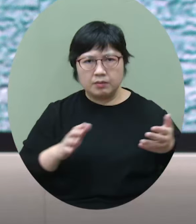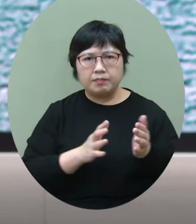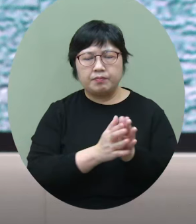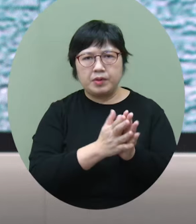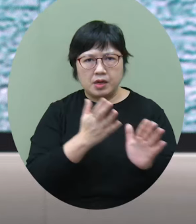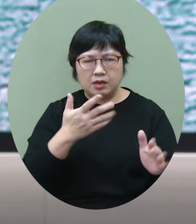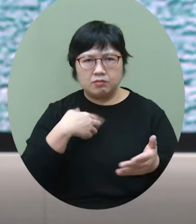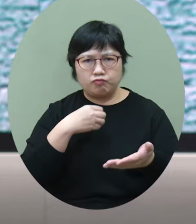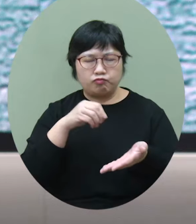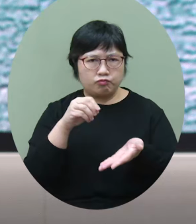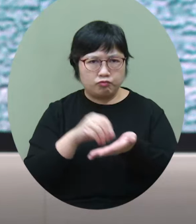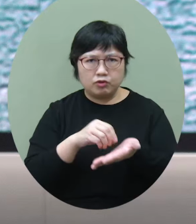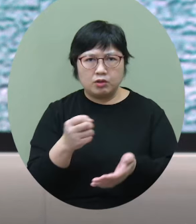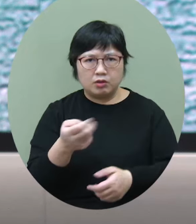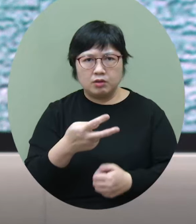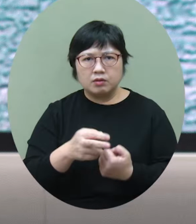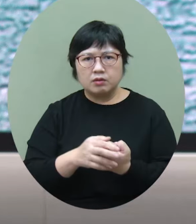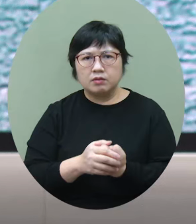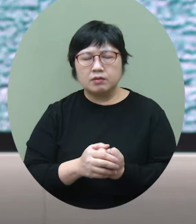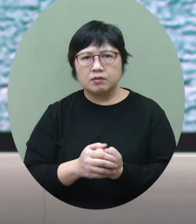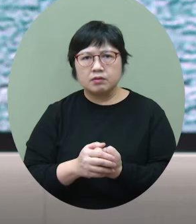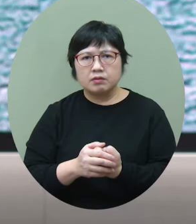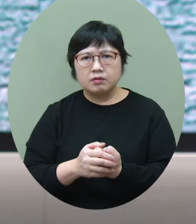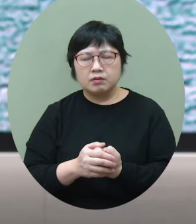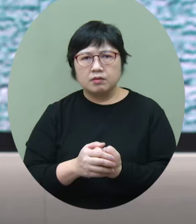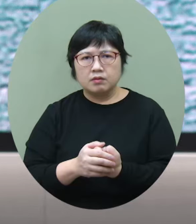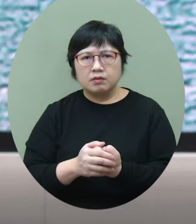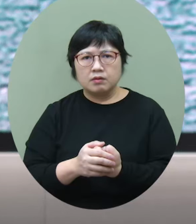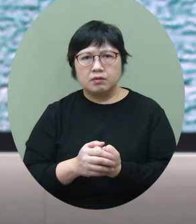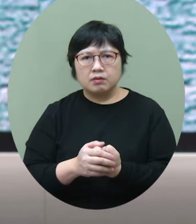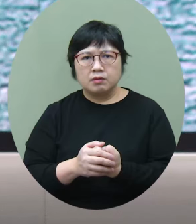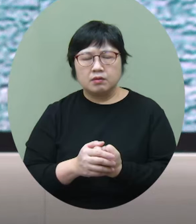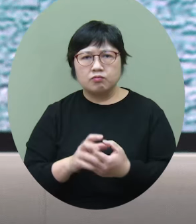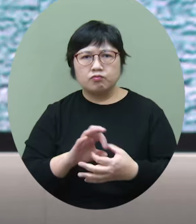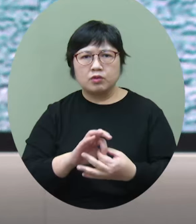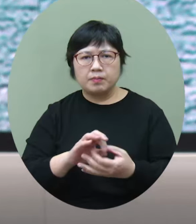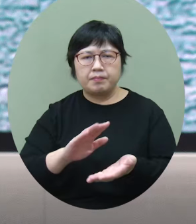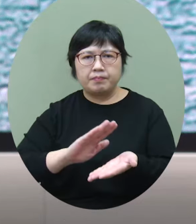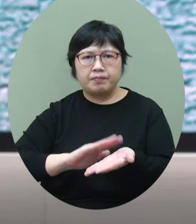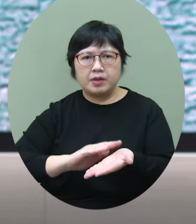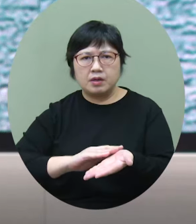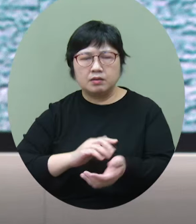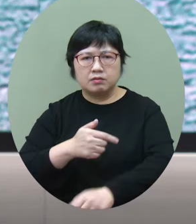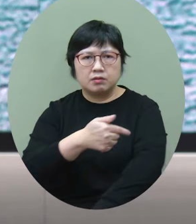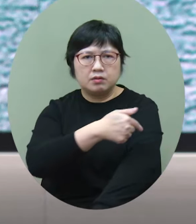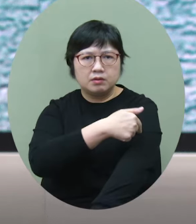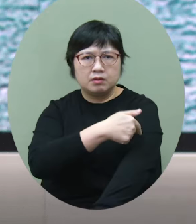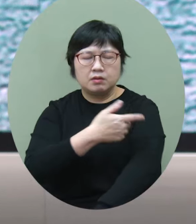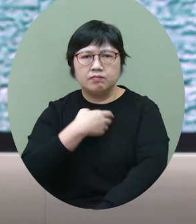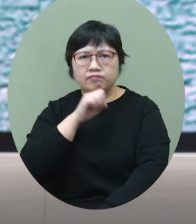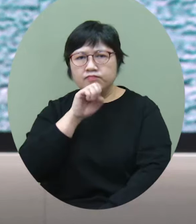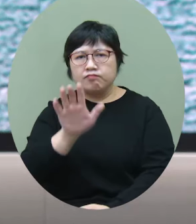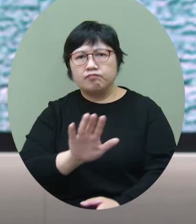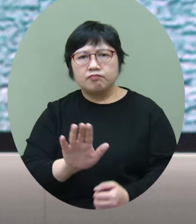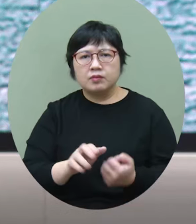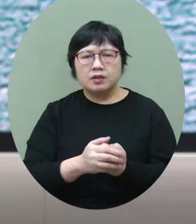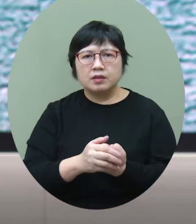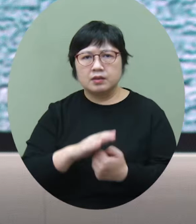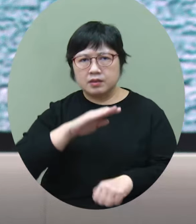And I do not have any comments on vaccine, etc. Yeah. I'll leave it to my colleagues.